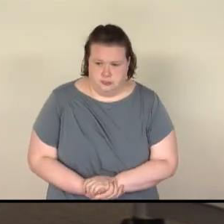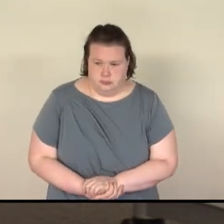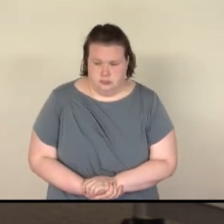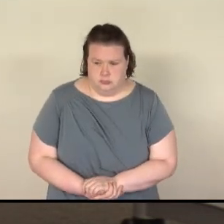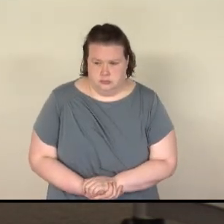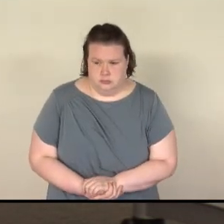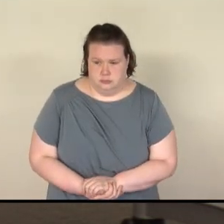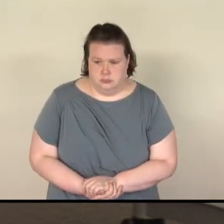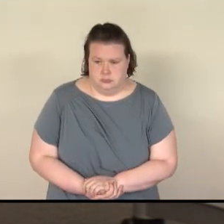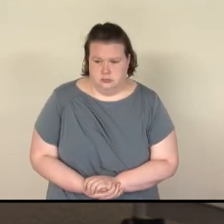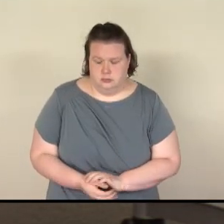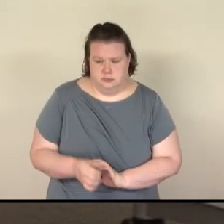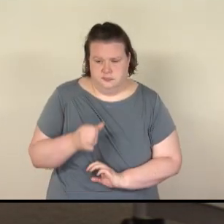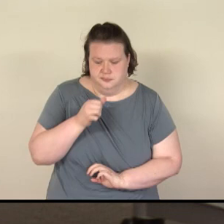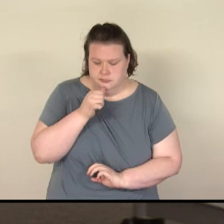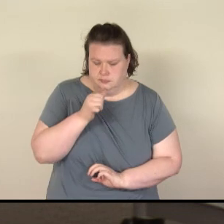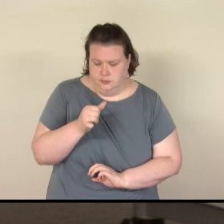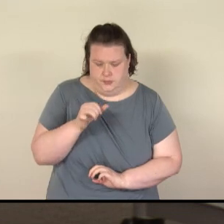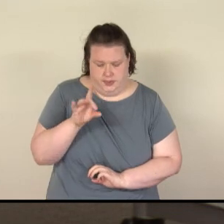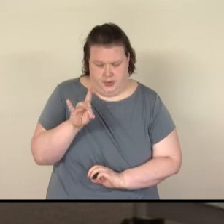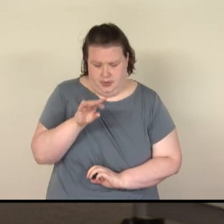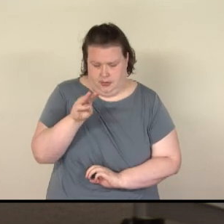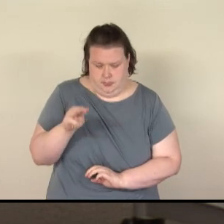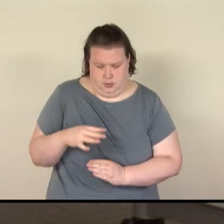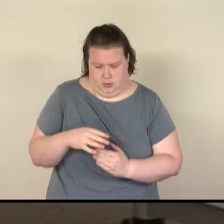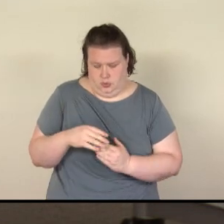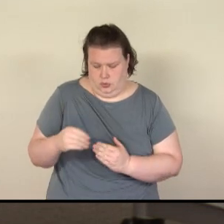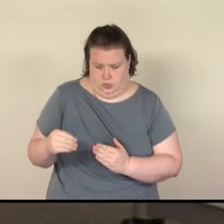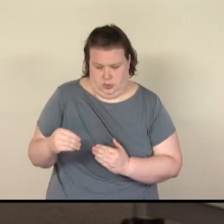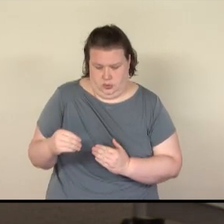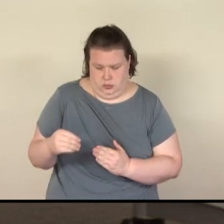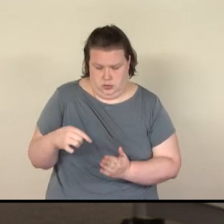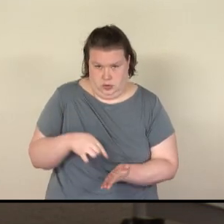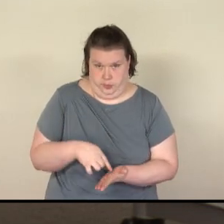million in the hole starting out, but